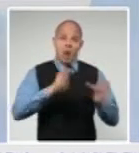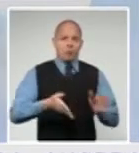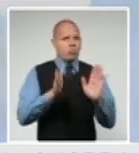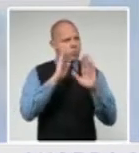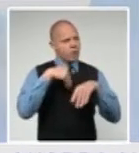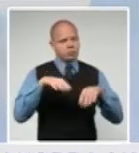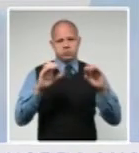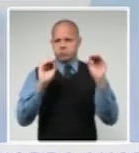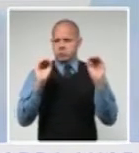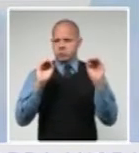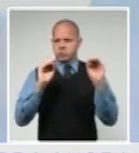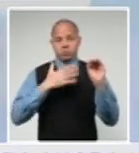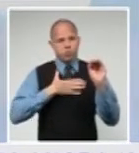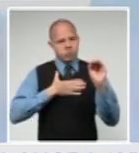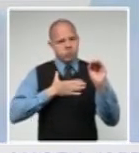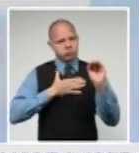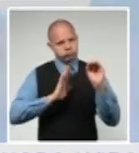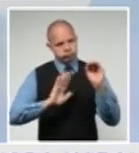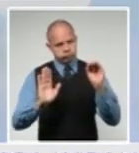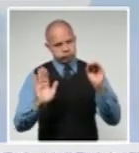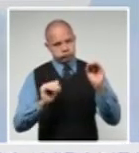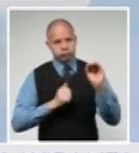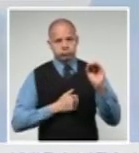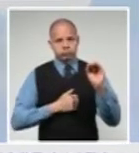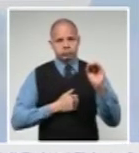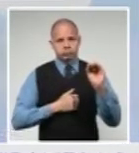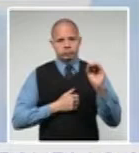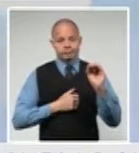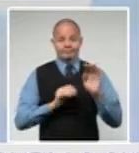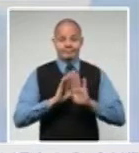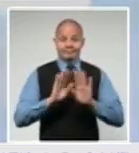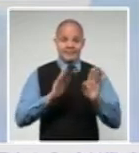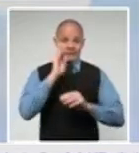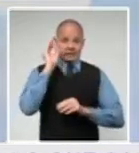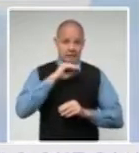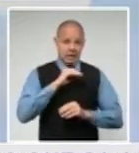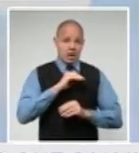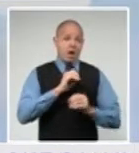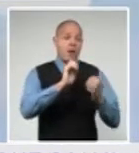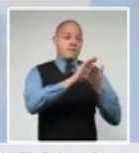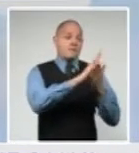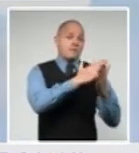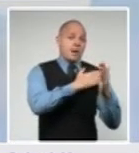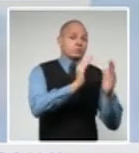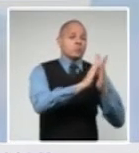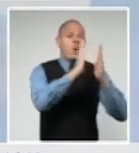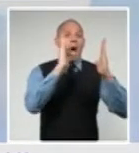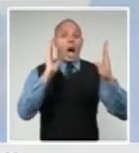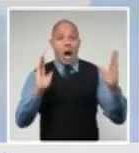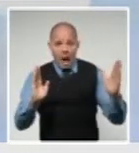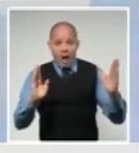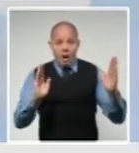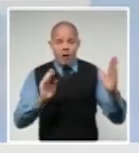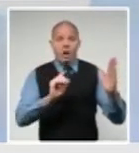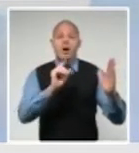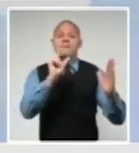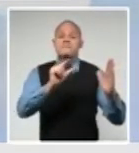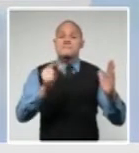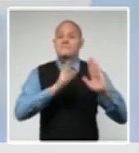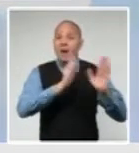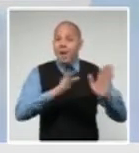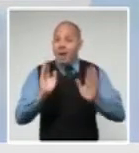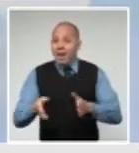fatalities stands at 122. I always mention the 2 patients evacuated at the start of the